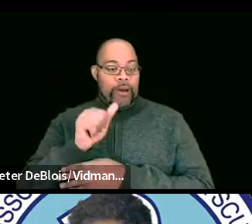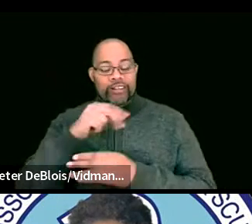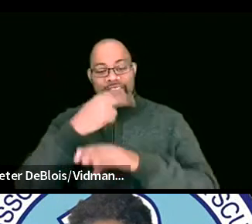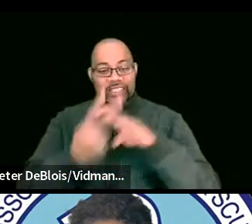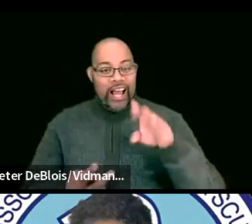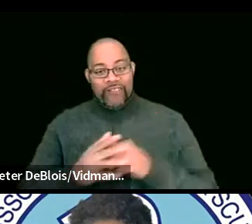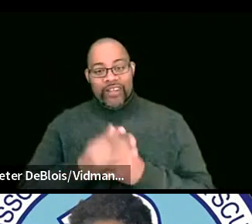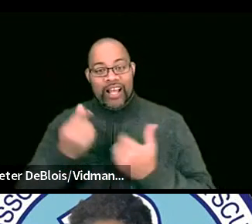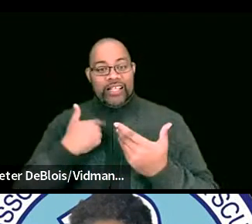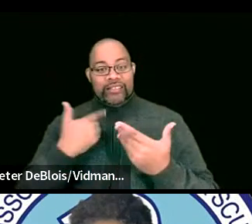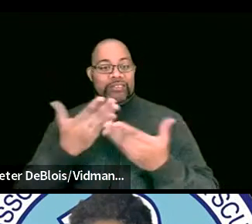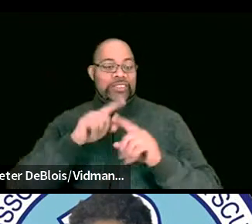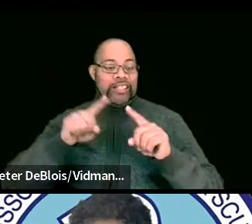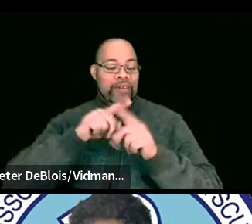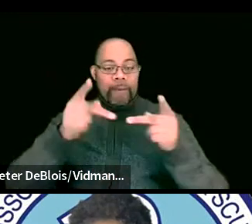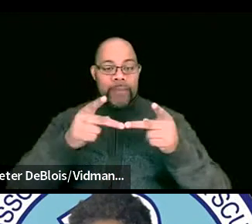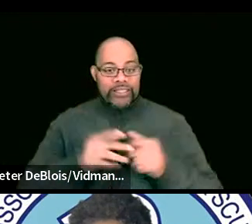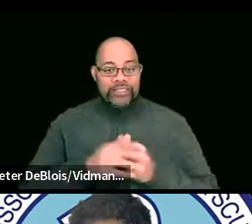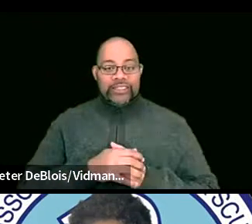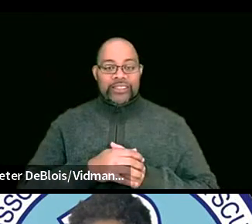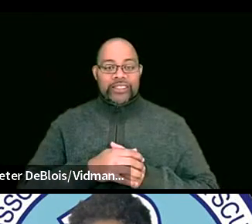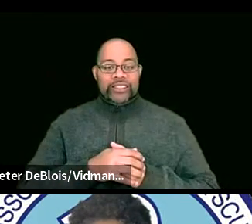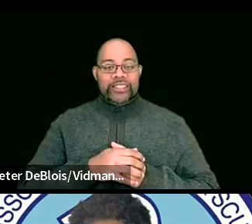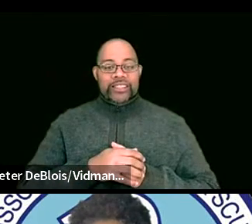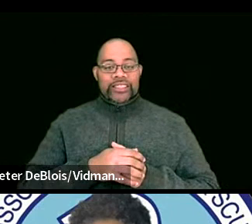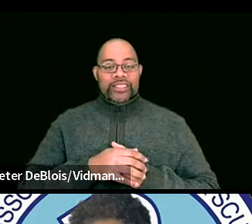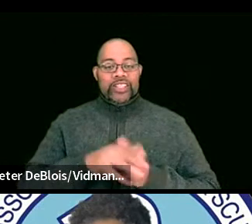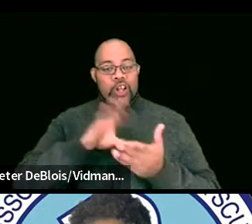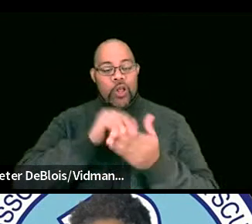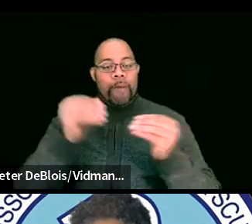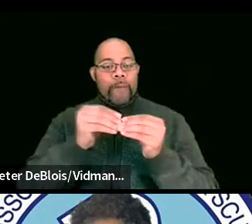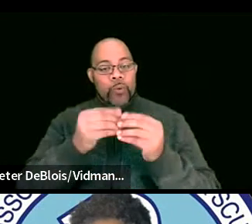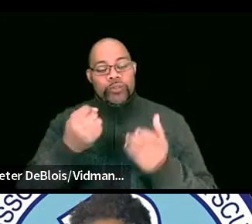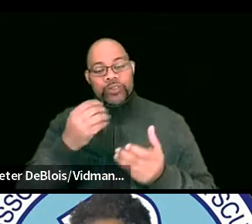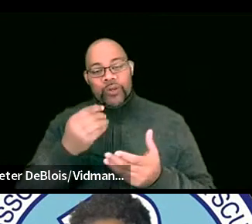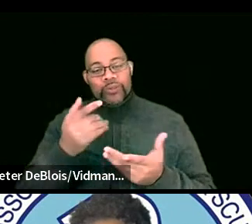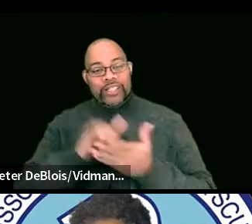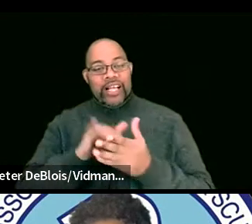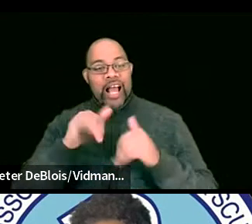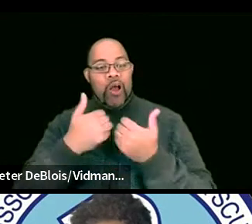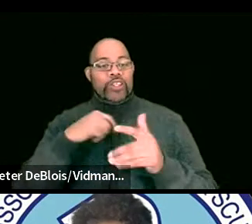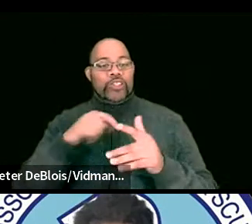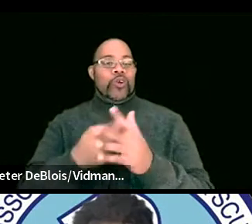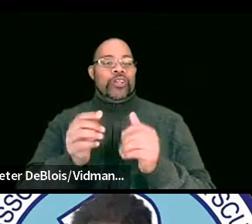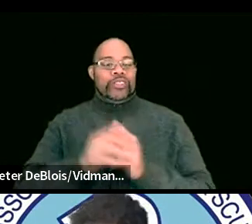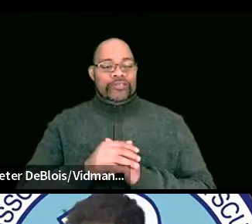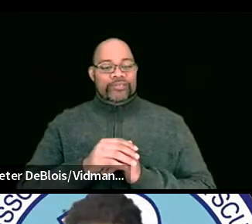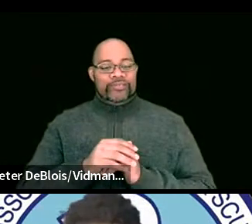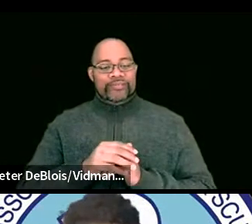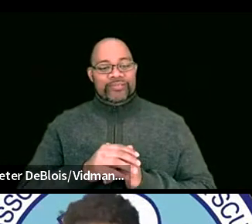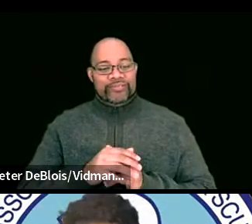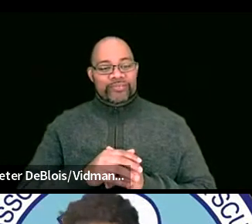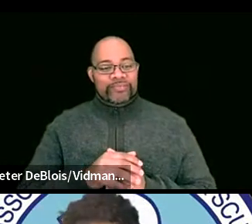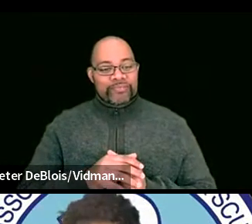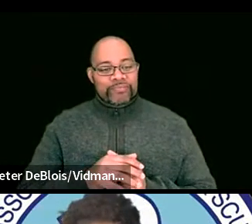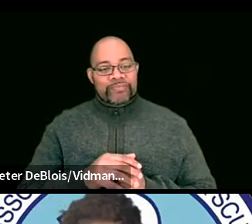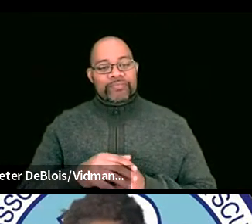I've been around to different places to learn more. So that's kind of how I got started.